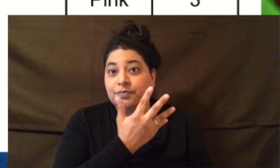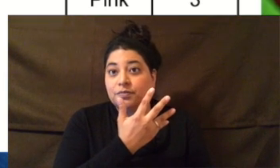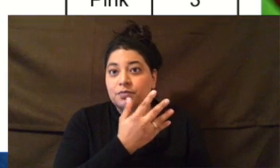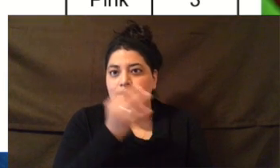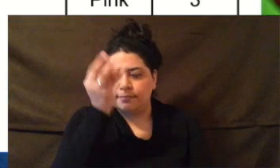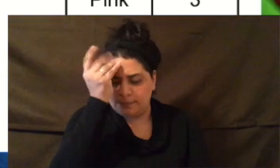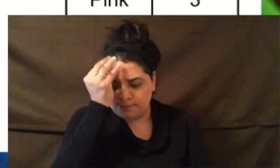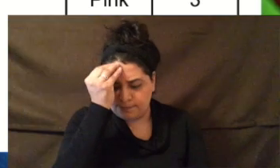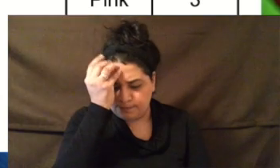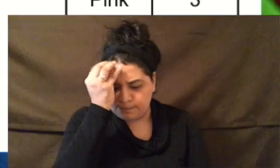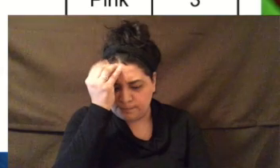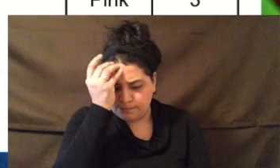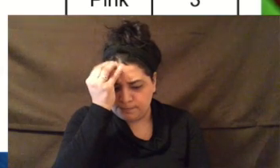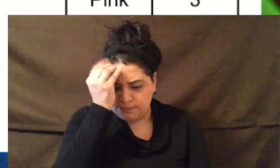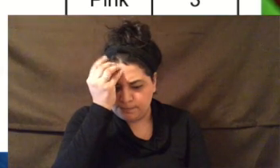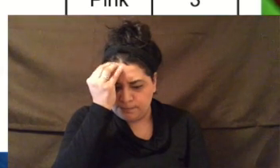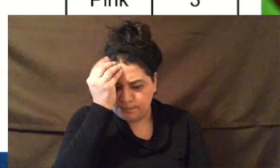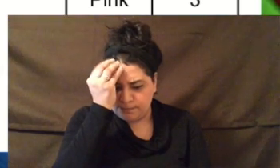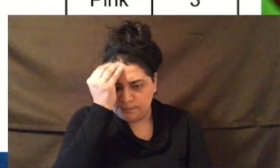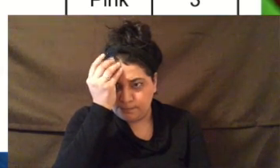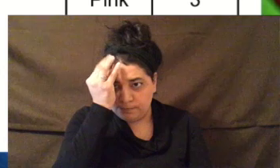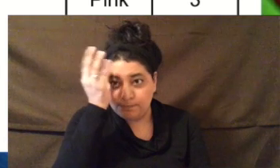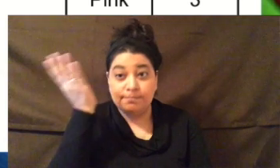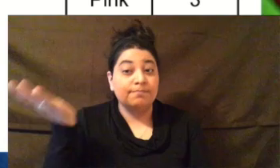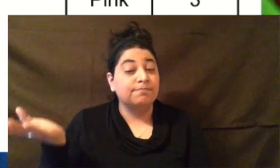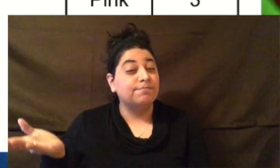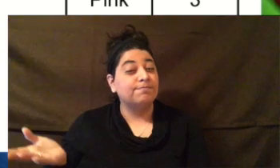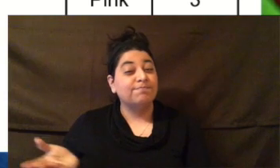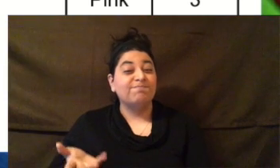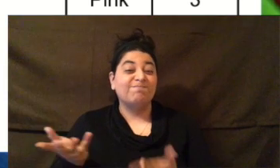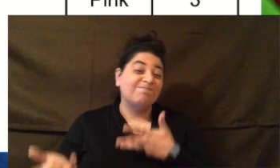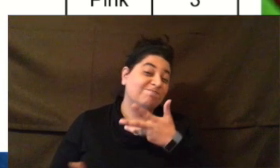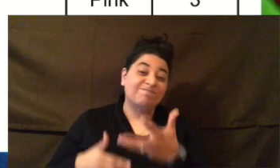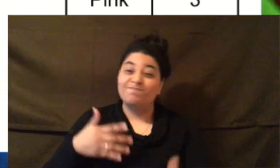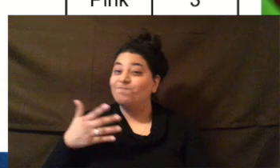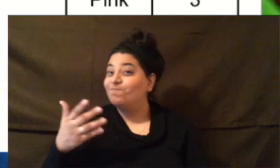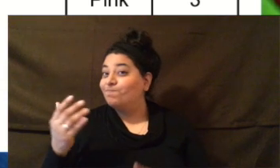bit of subtraction right now. I'm going to give you a couple seconds.